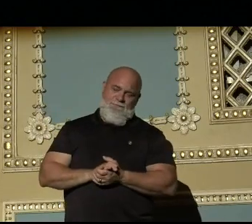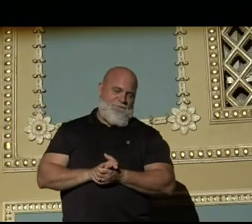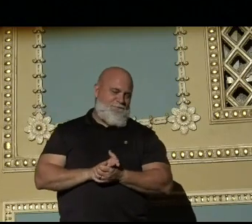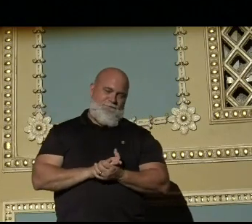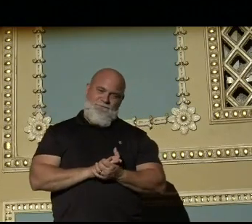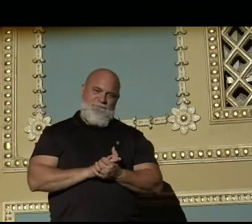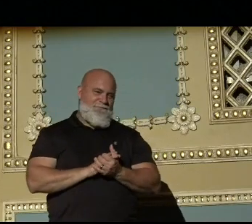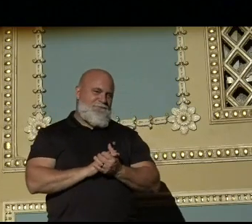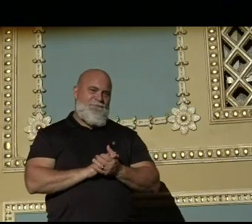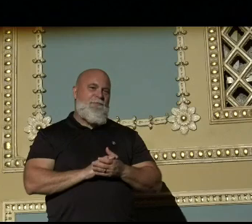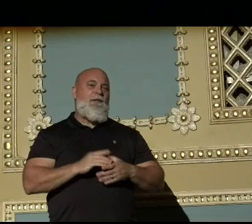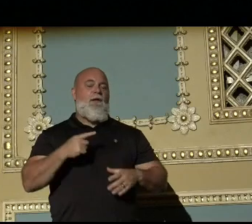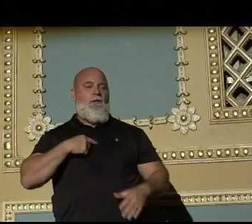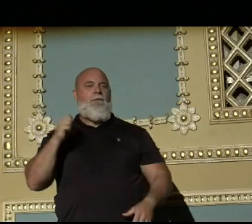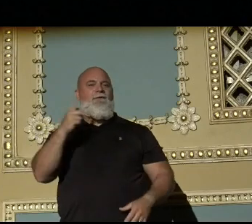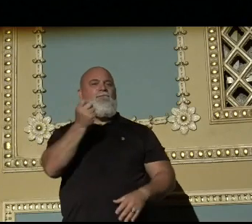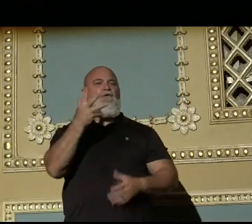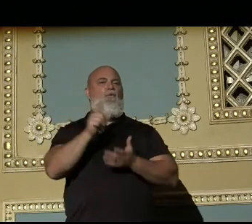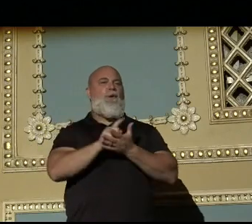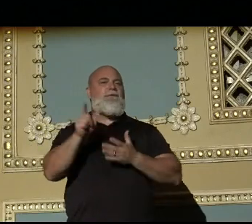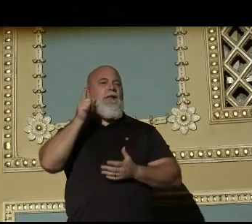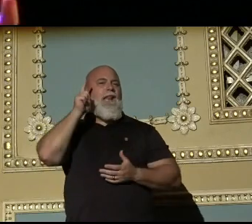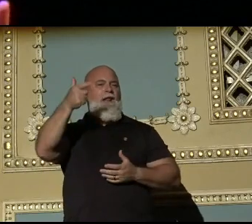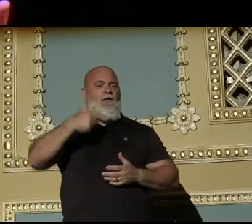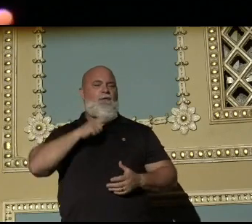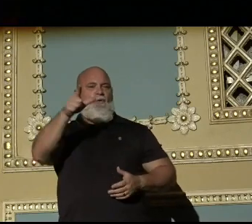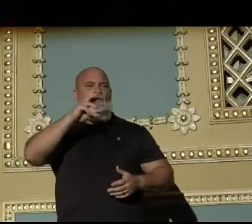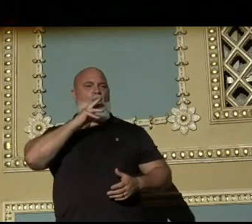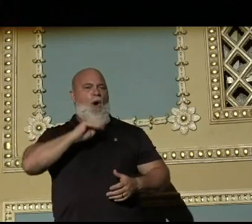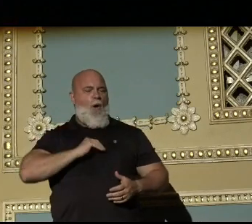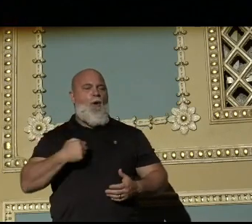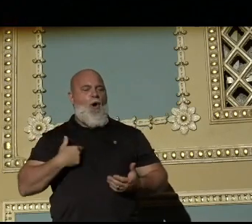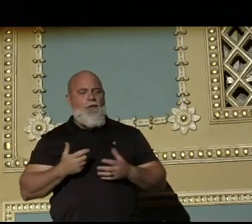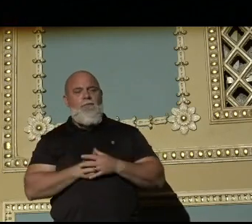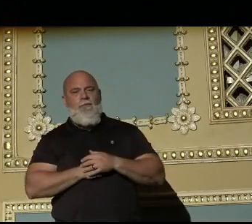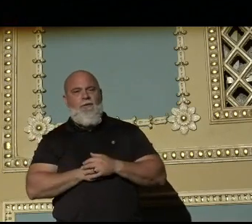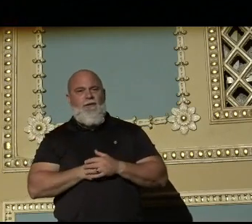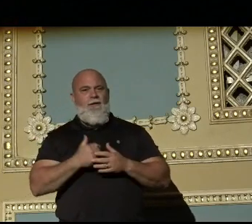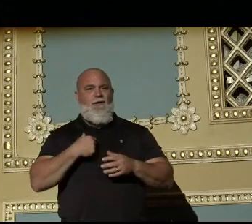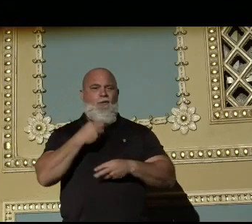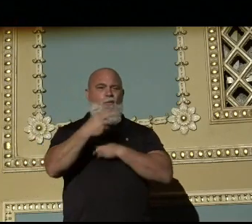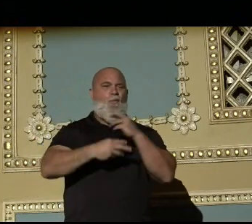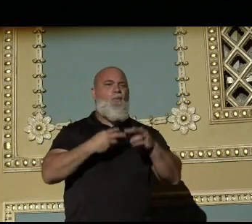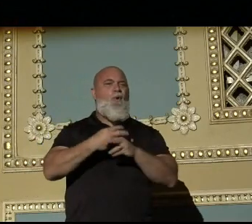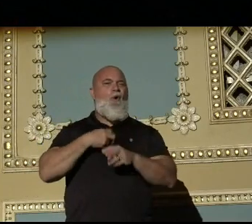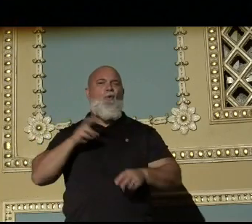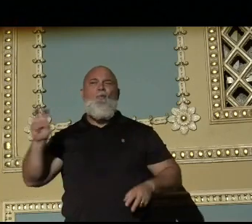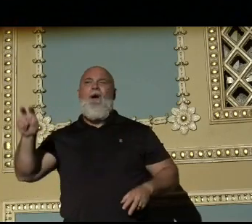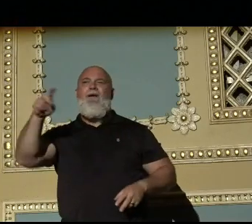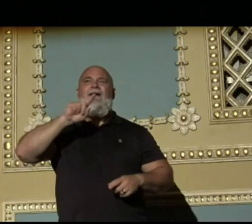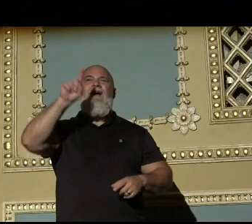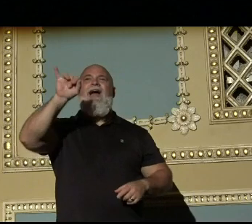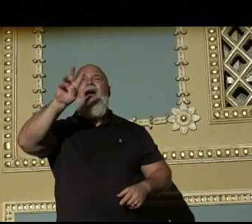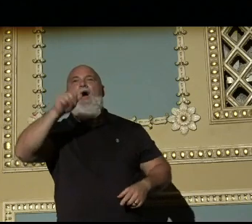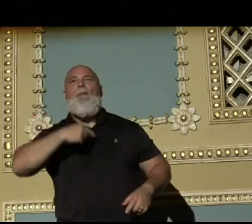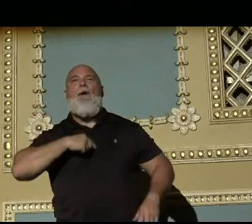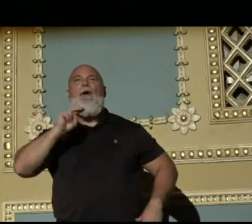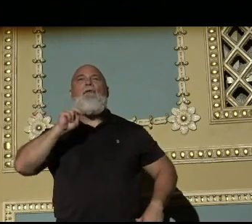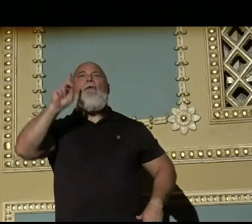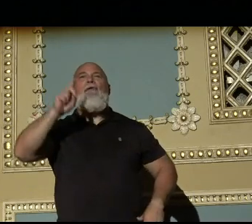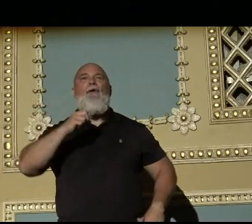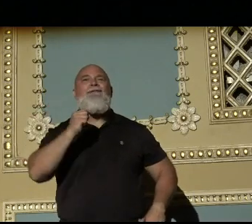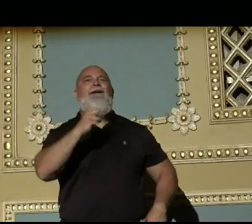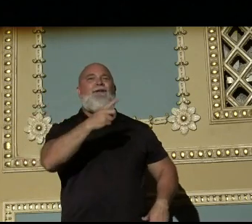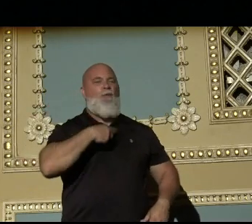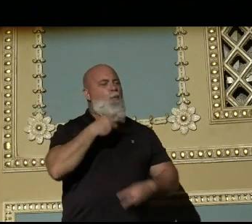So I went back a couple of weeks later to Super Walmart, and I'm a world traveler. I've been to Iowa, North Dakota, South Dakota, so